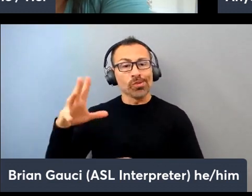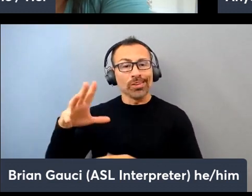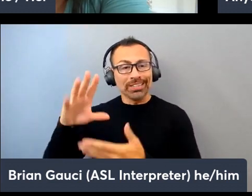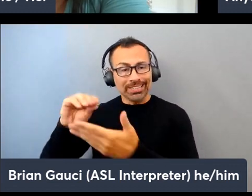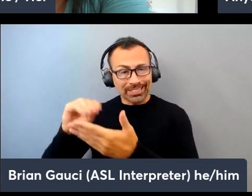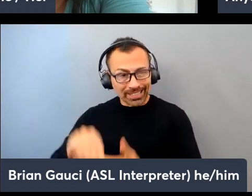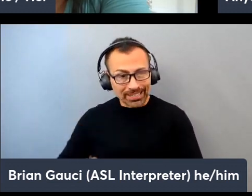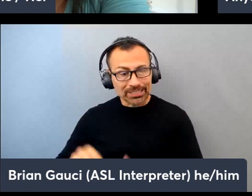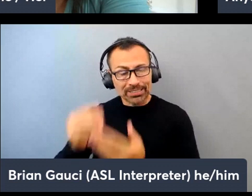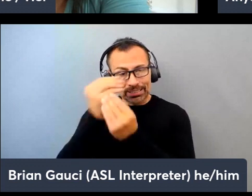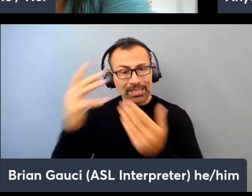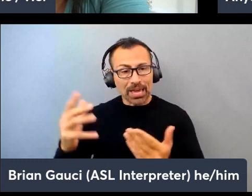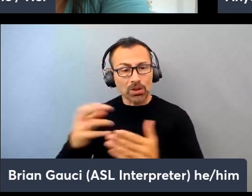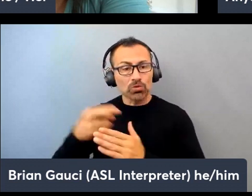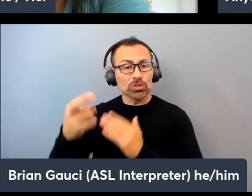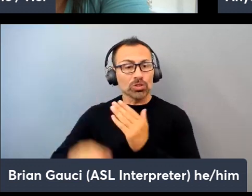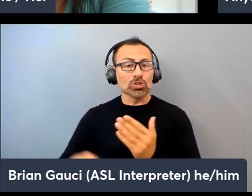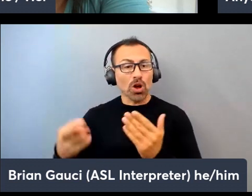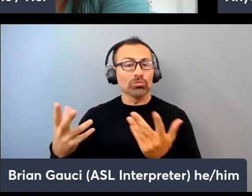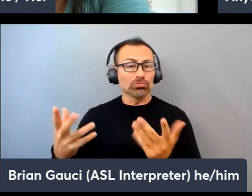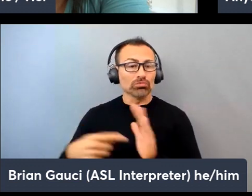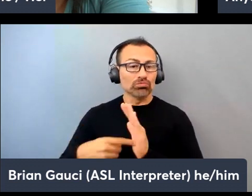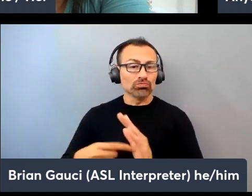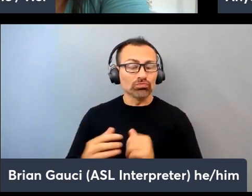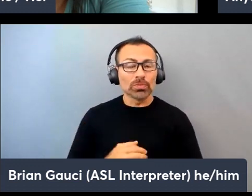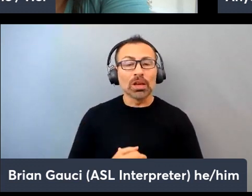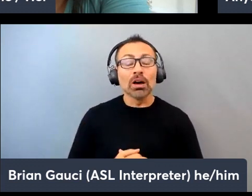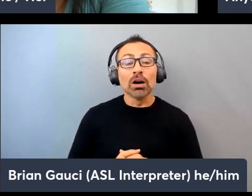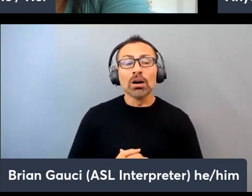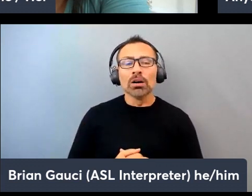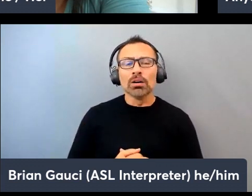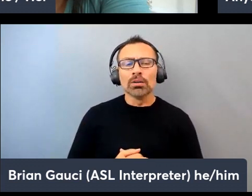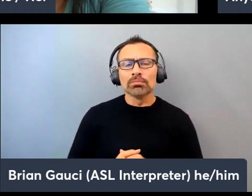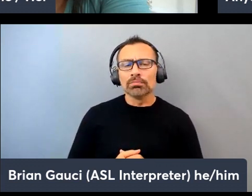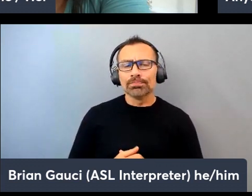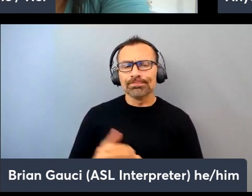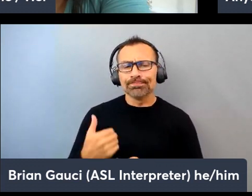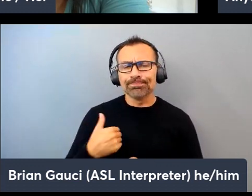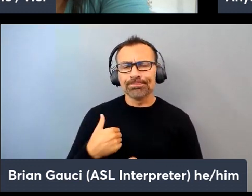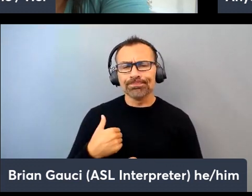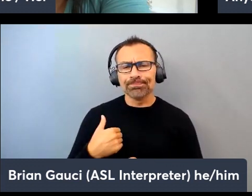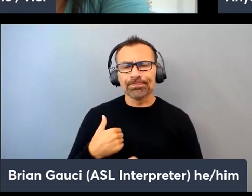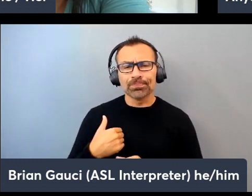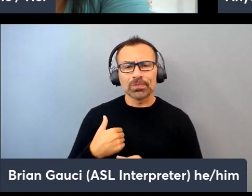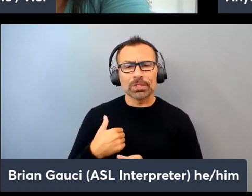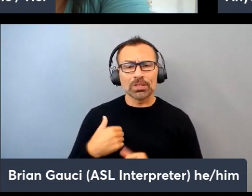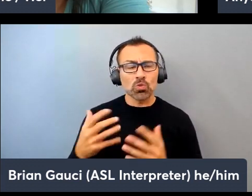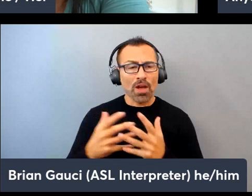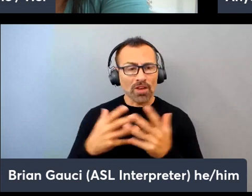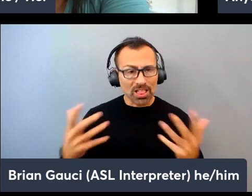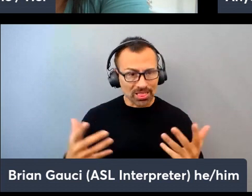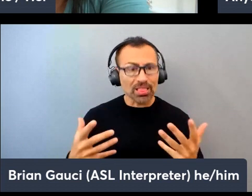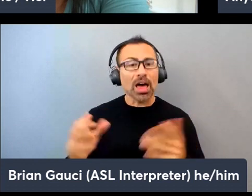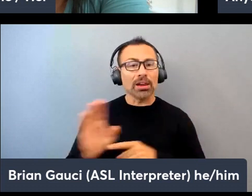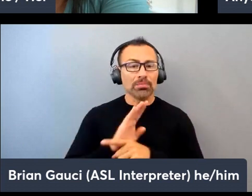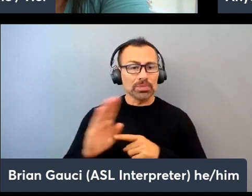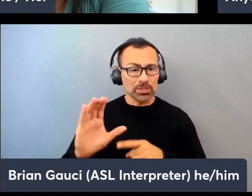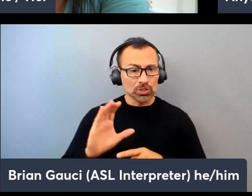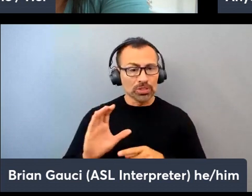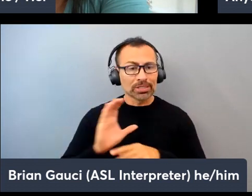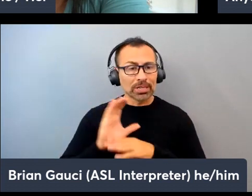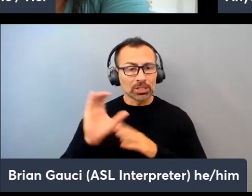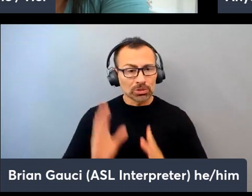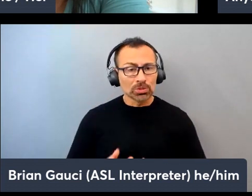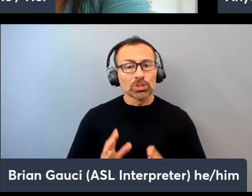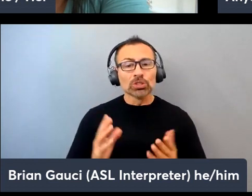organizations. So yeah, and we have a lot of enterprise customers using StackSets today for different